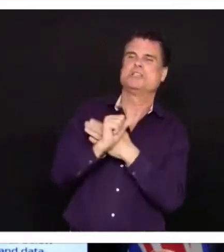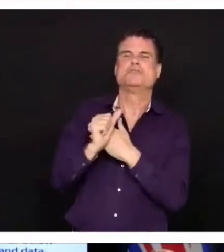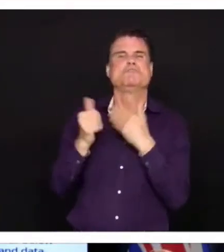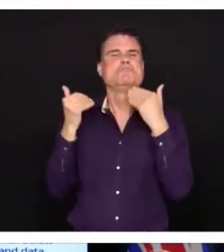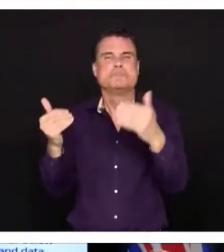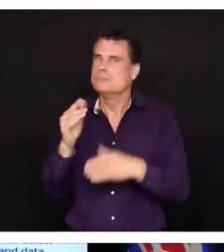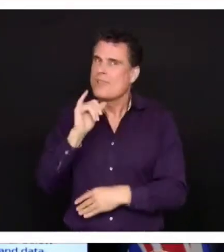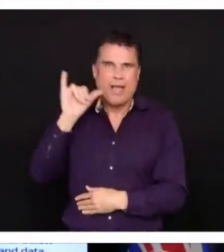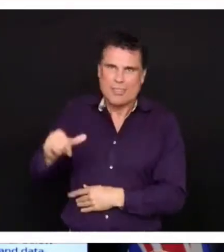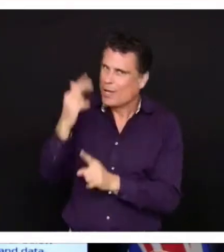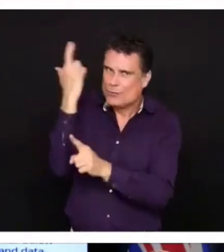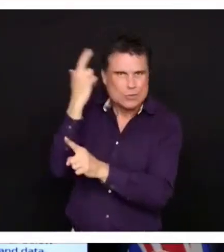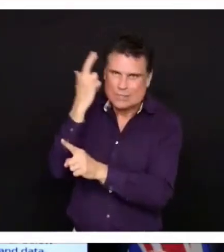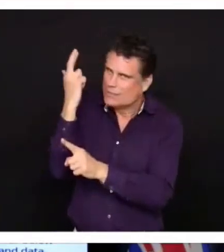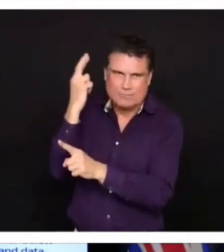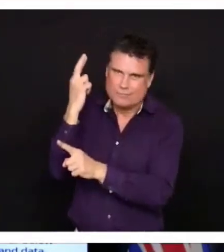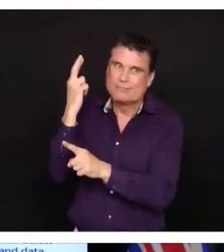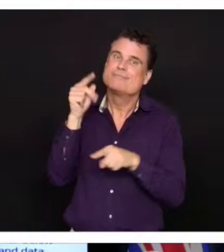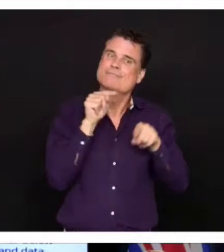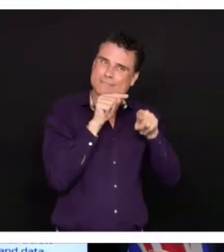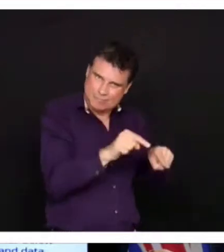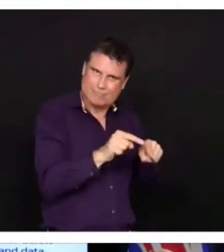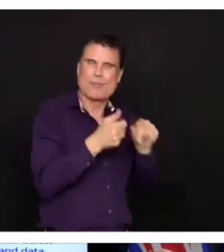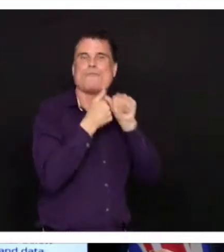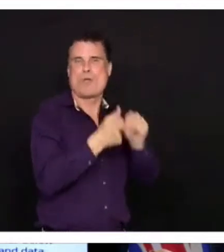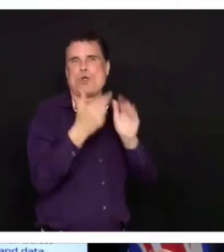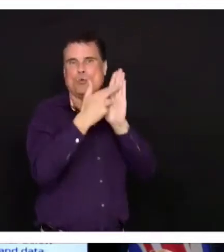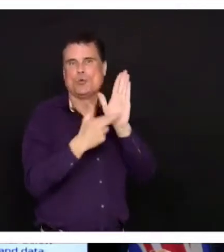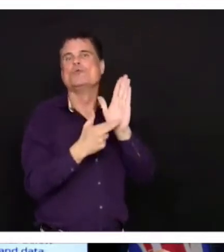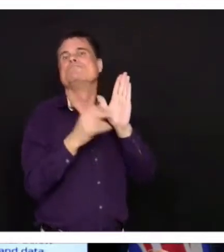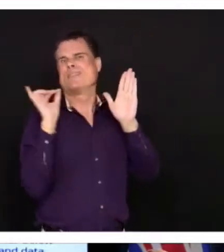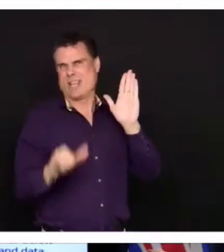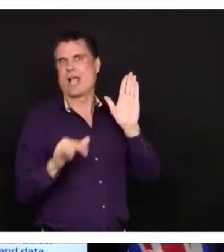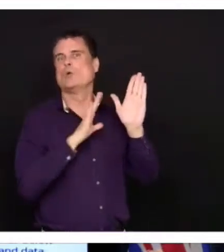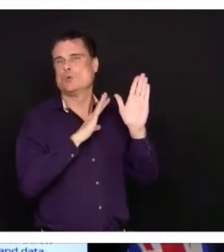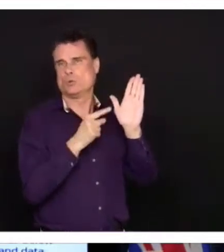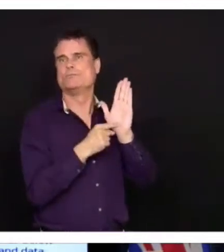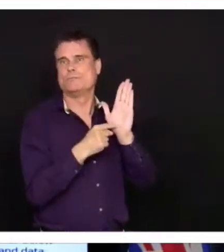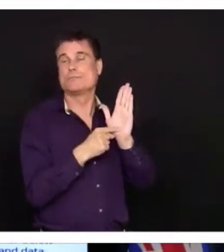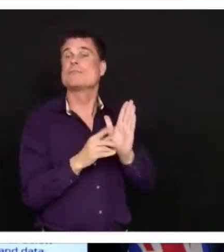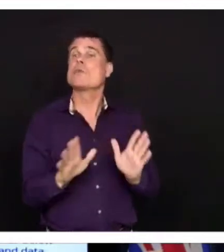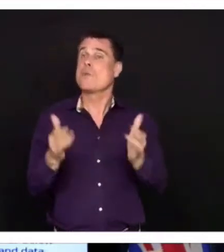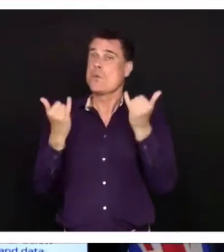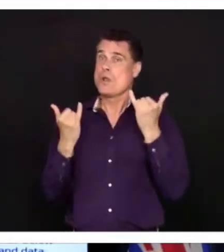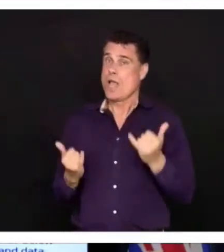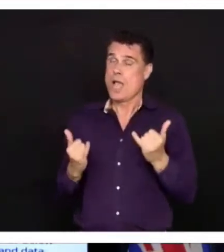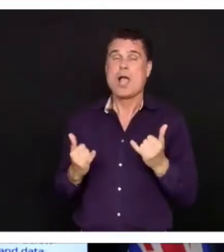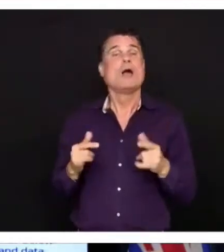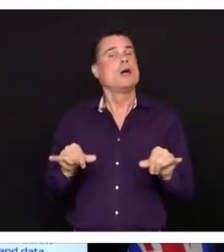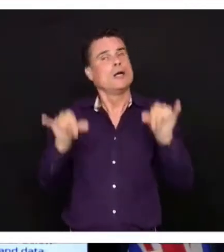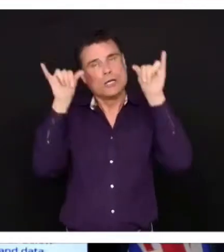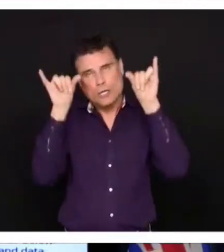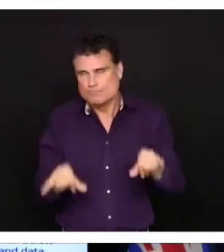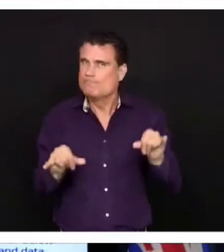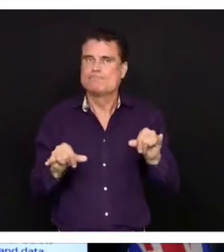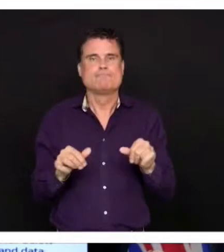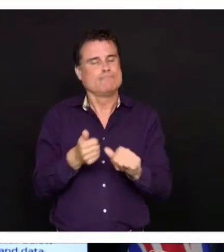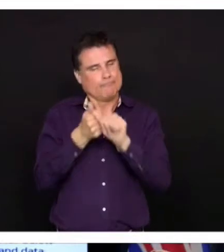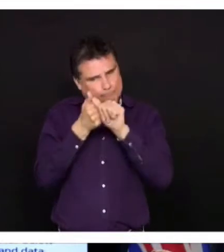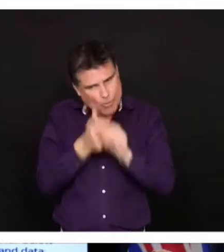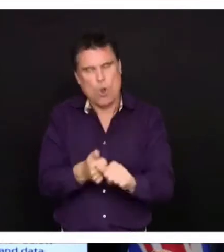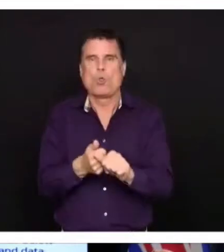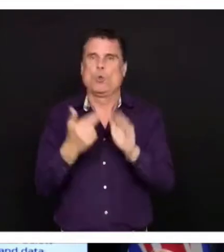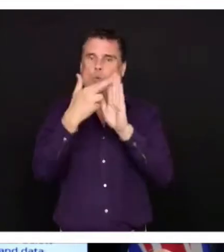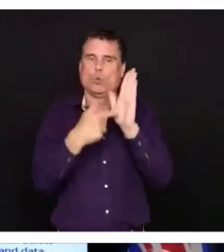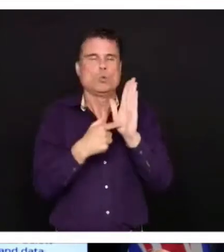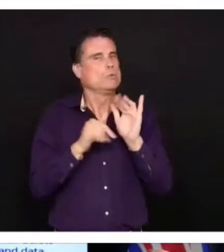have enough people who have been infected, which is a good thing in our community, to have herd immunity from infection. And we don't want that, because we